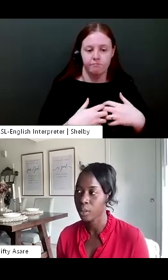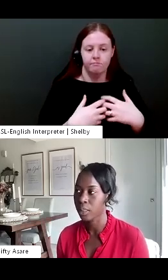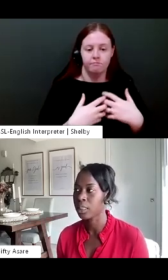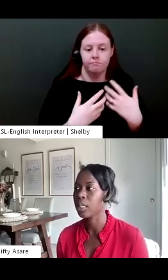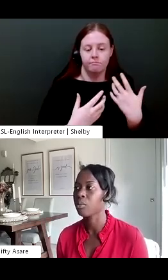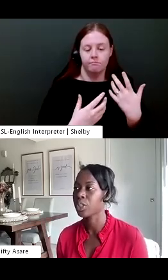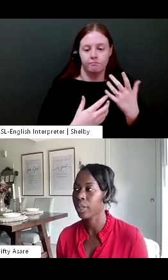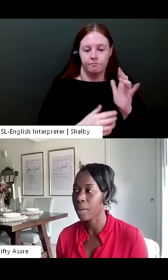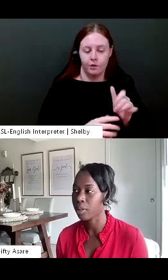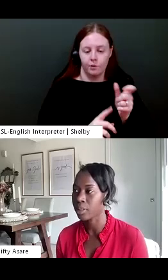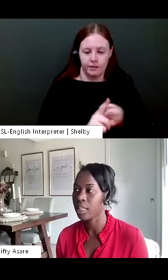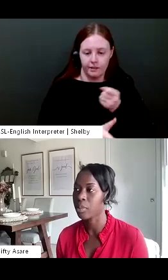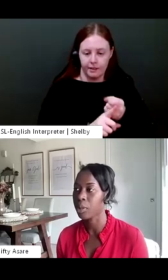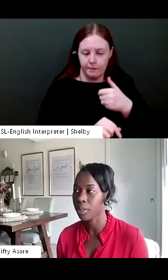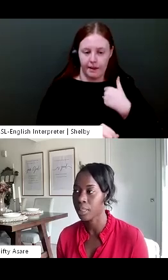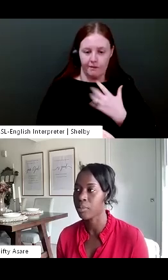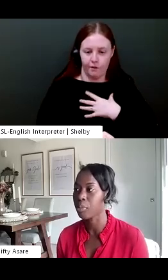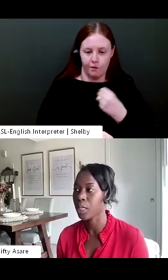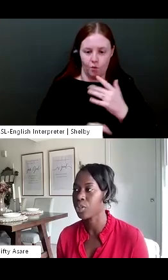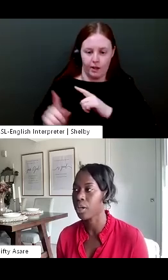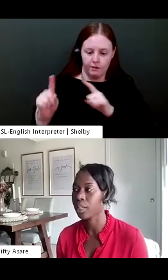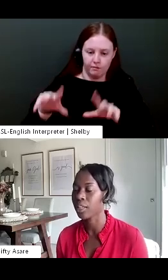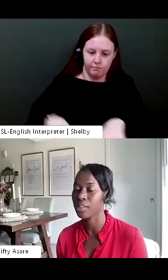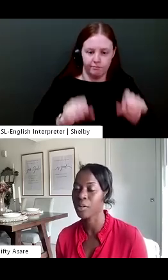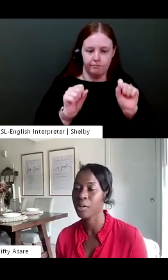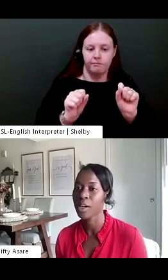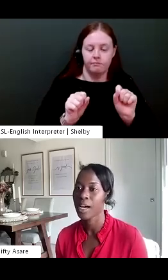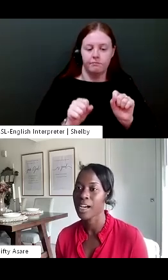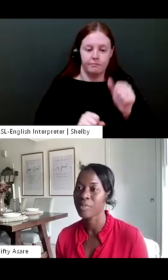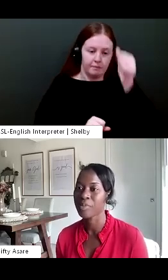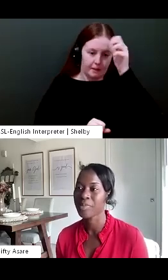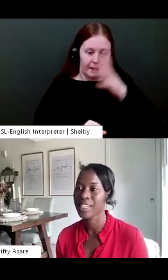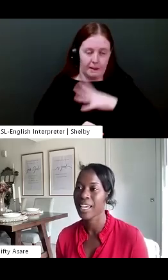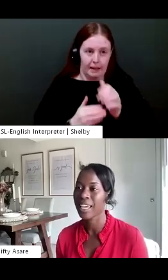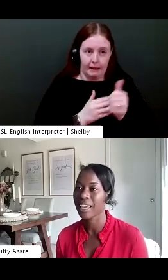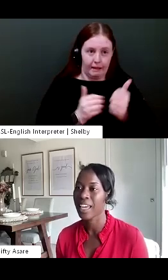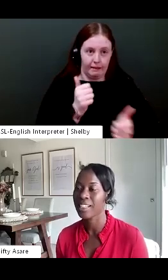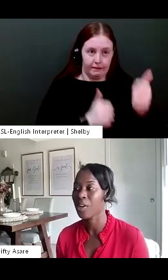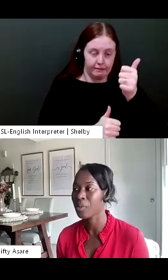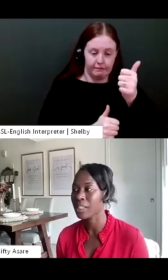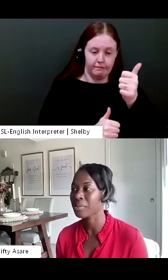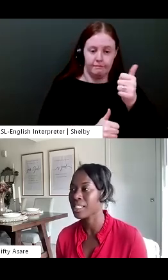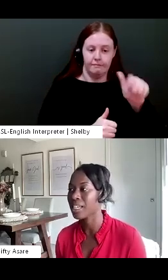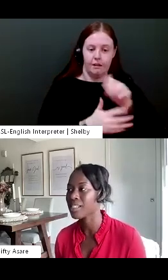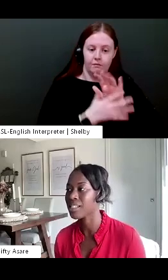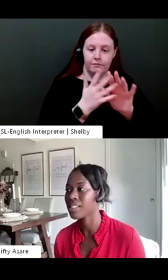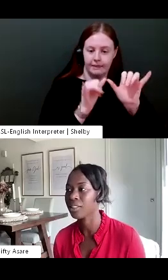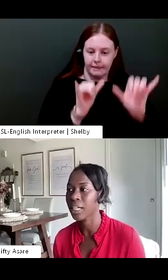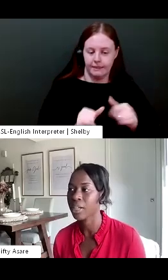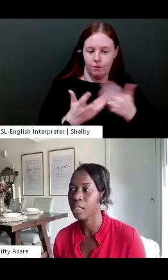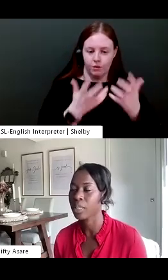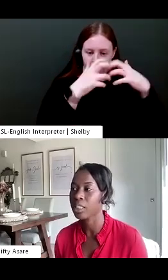of colonialism, racial capitalism, imperialism, and patriarchy. And so today and always we stand